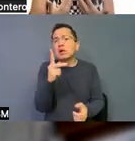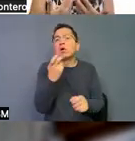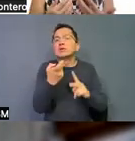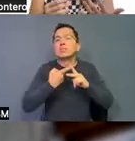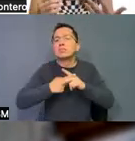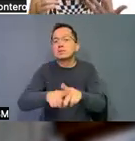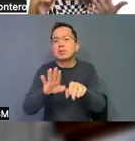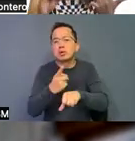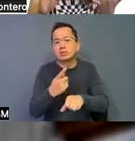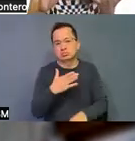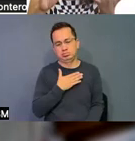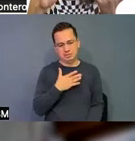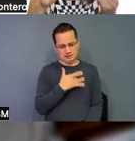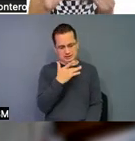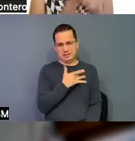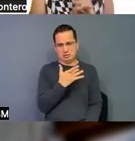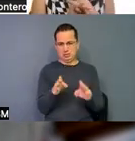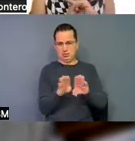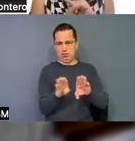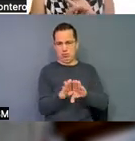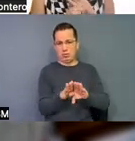inside the brain. So if you are